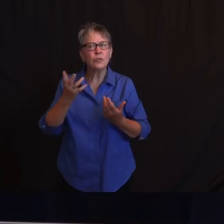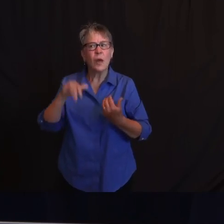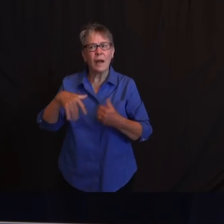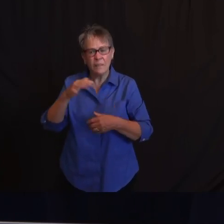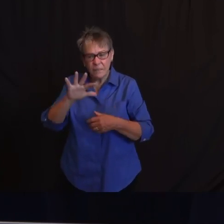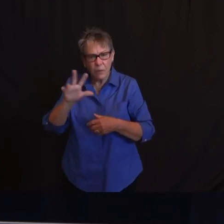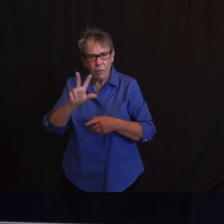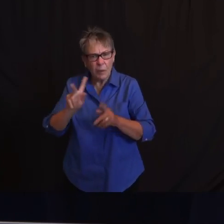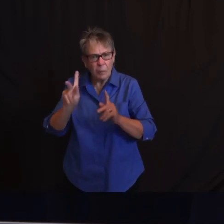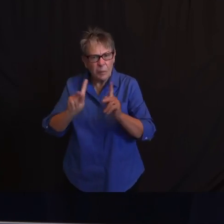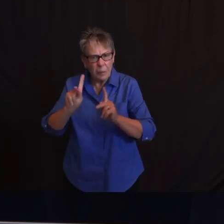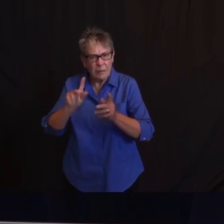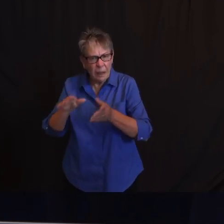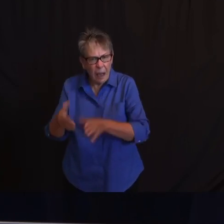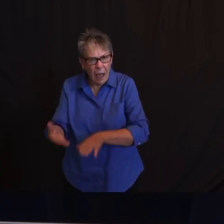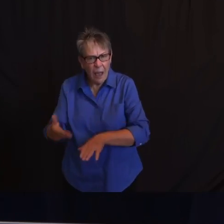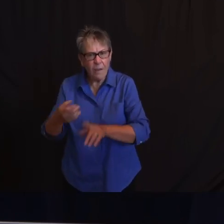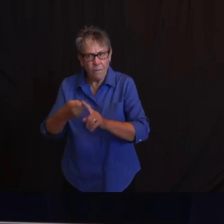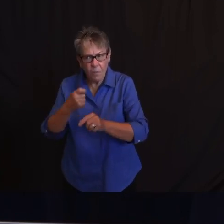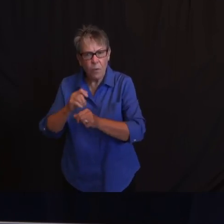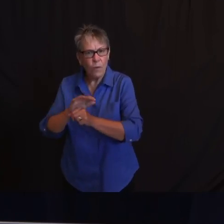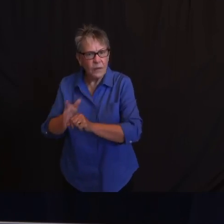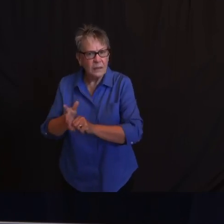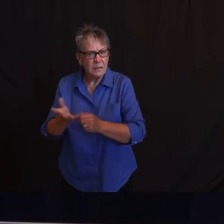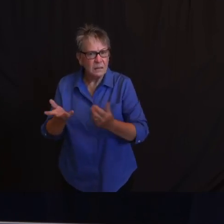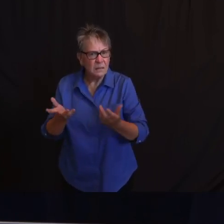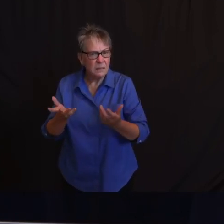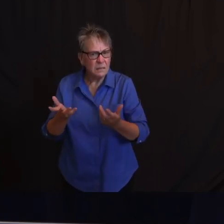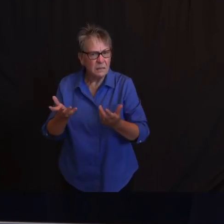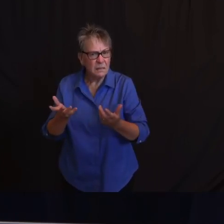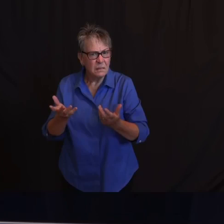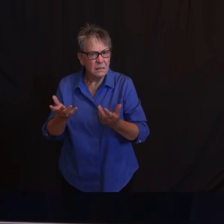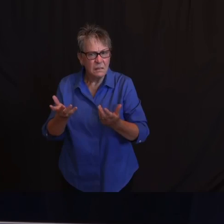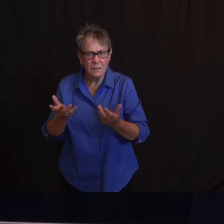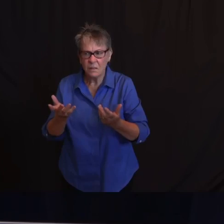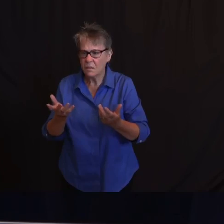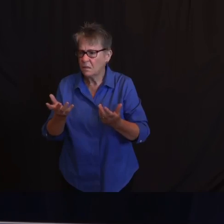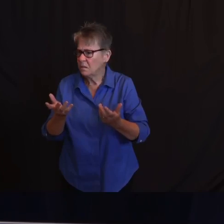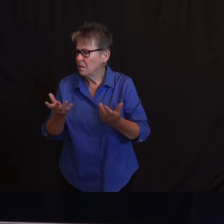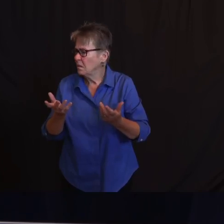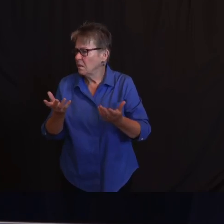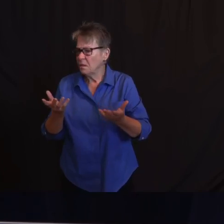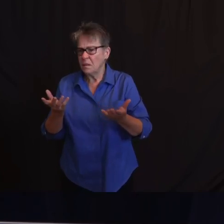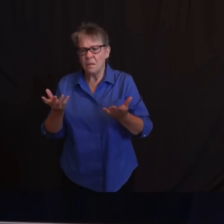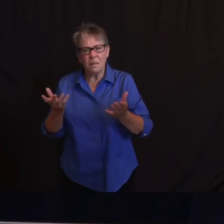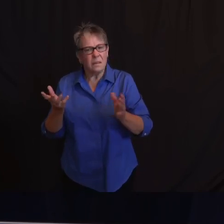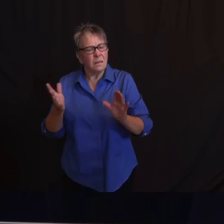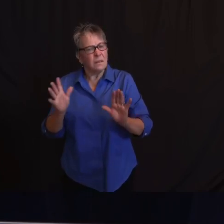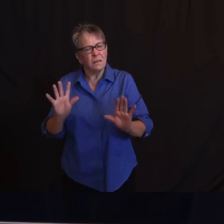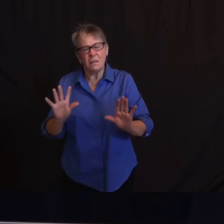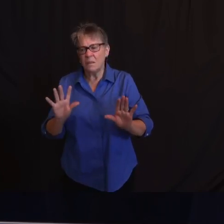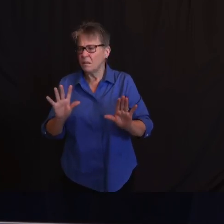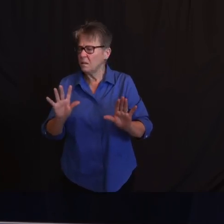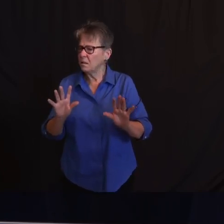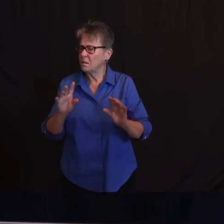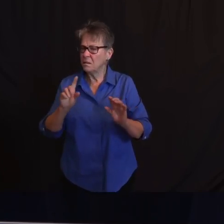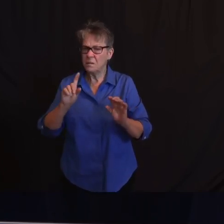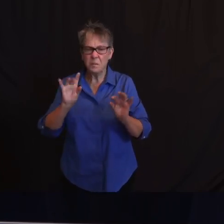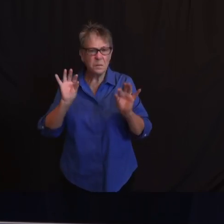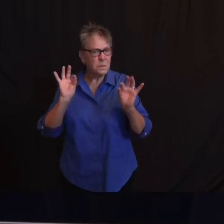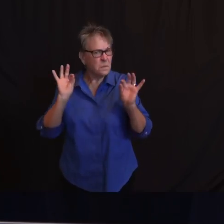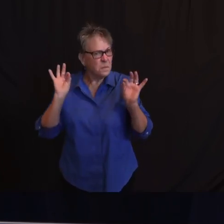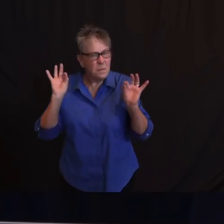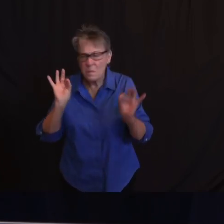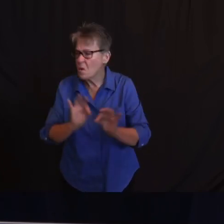severe illness from COVID-19. We need all residents to continue to take precautions and not to just protect themselves, but